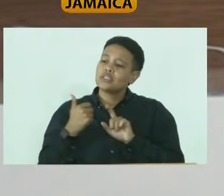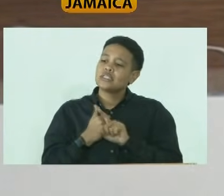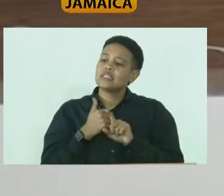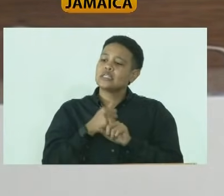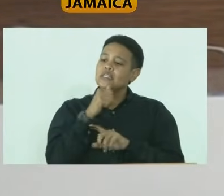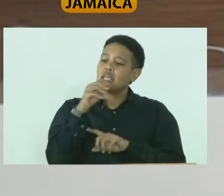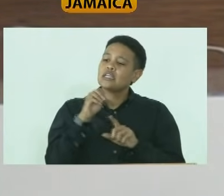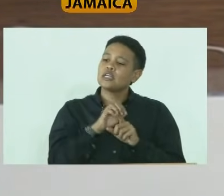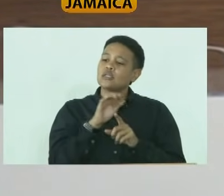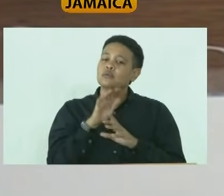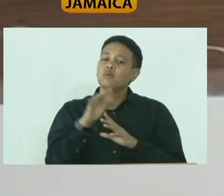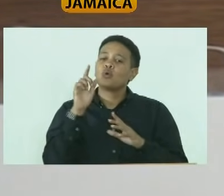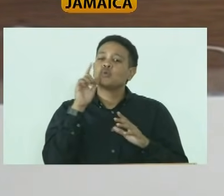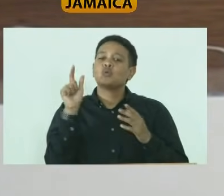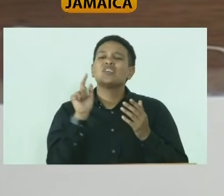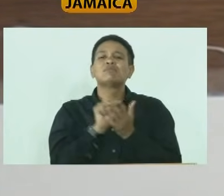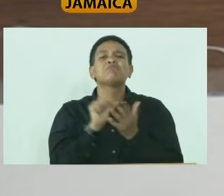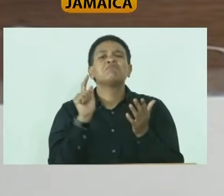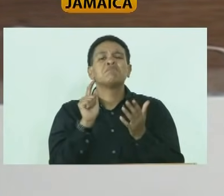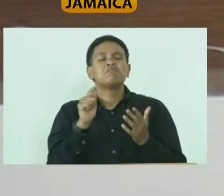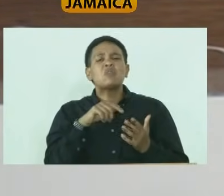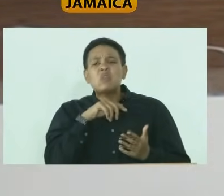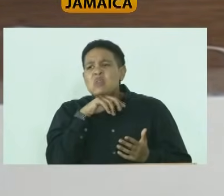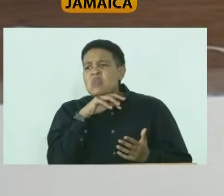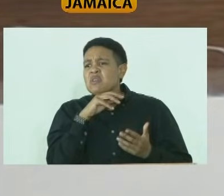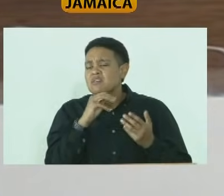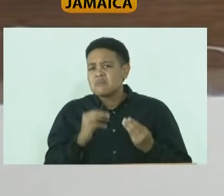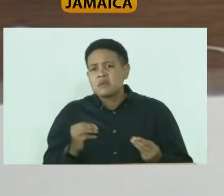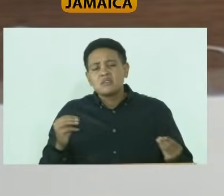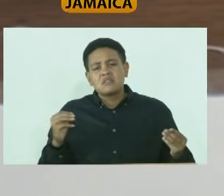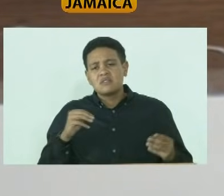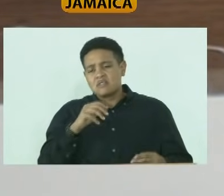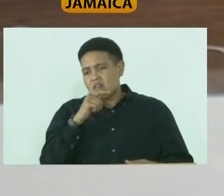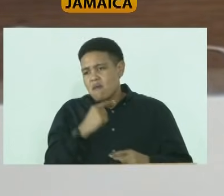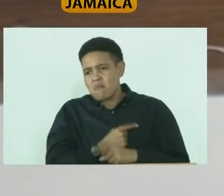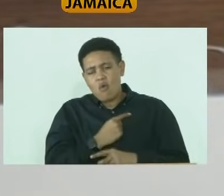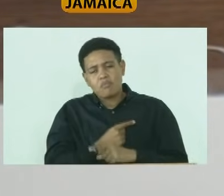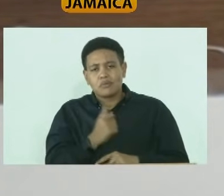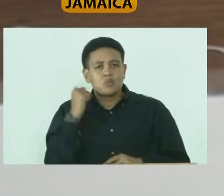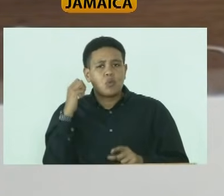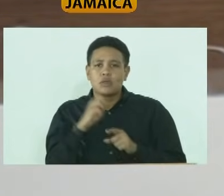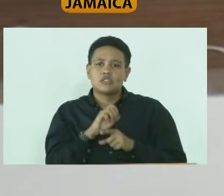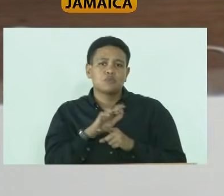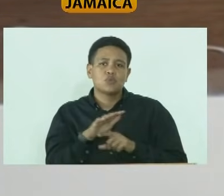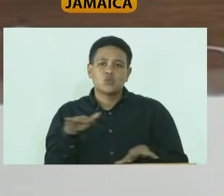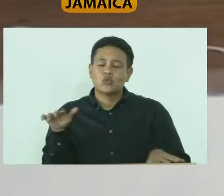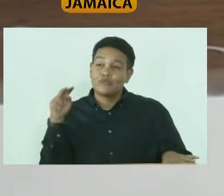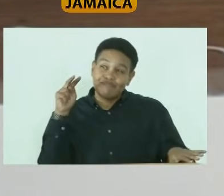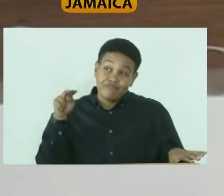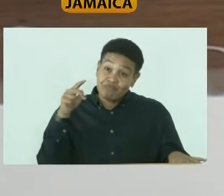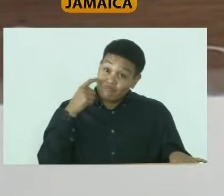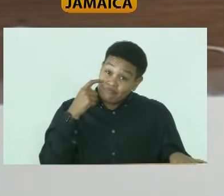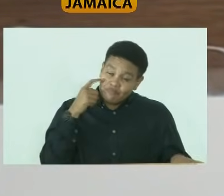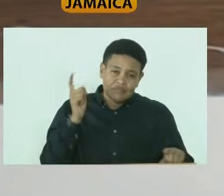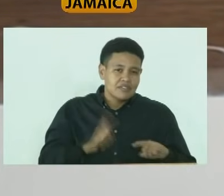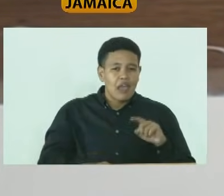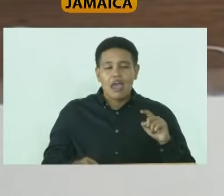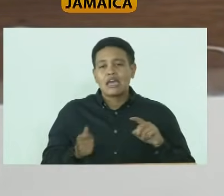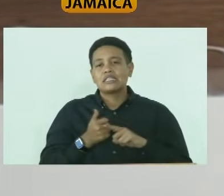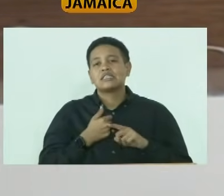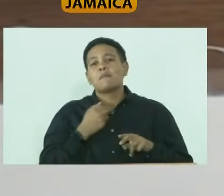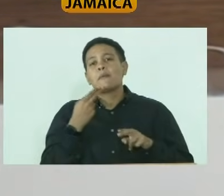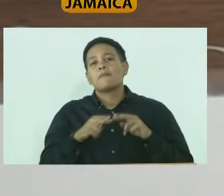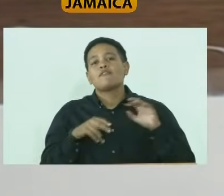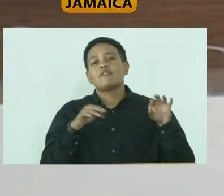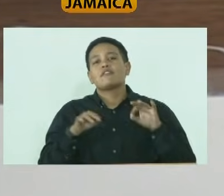are not exposed to illicit and inappropriate material. Madam Speaker, let me briefly describe